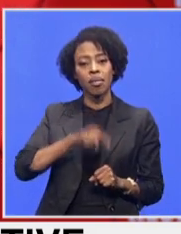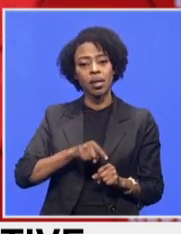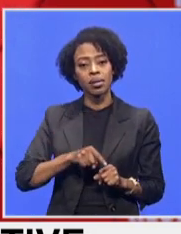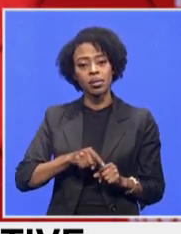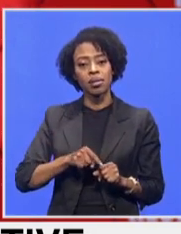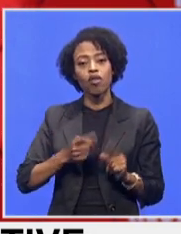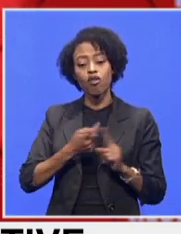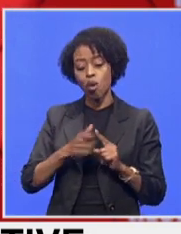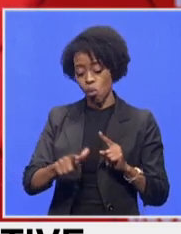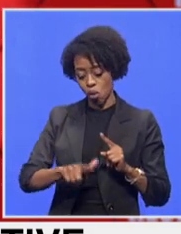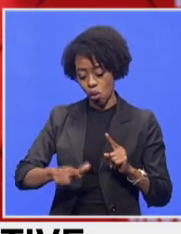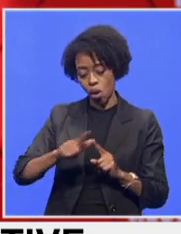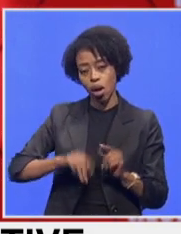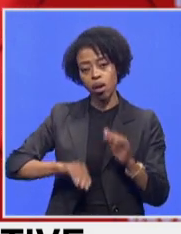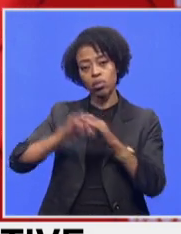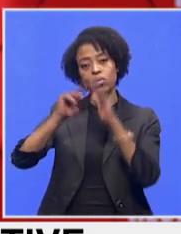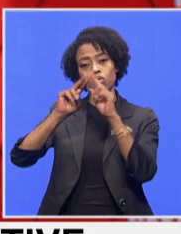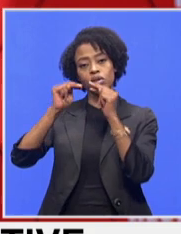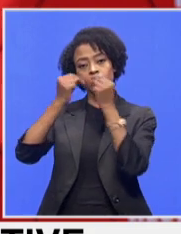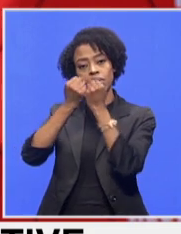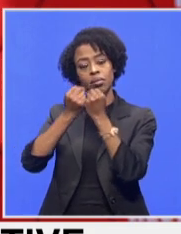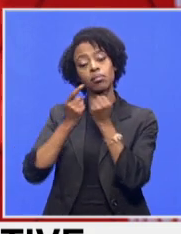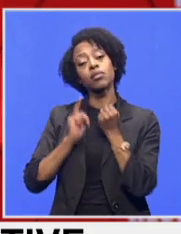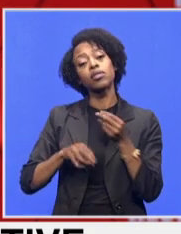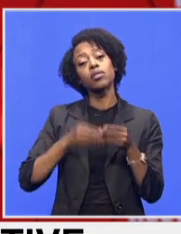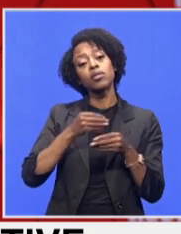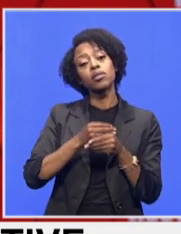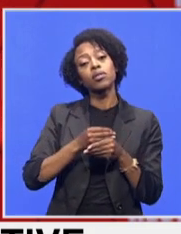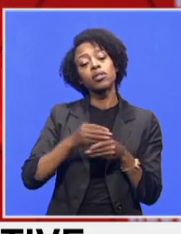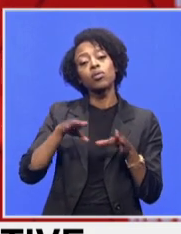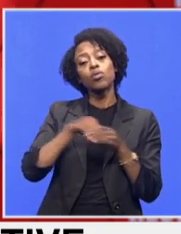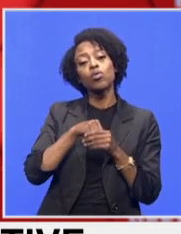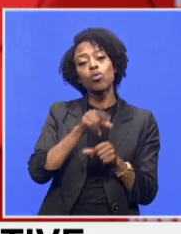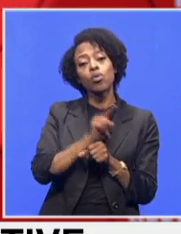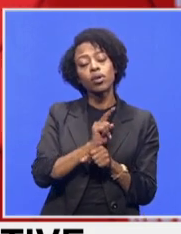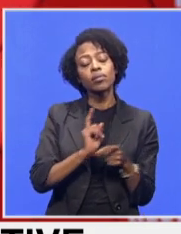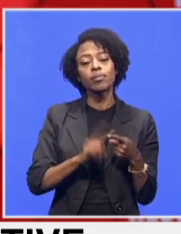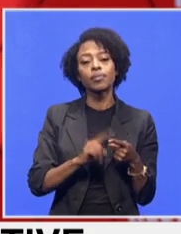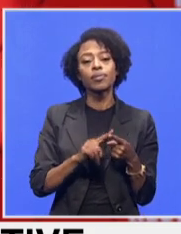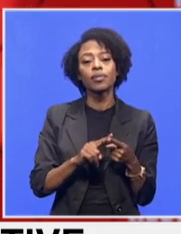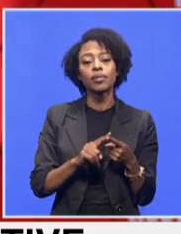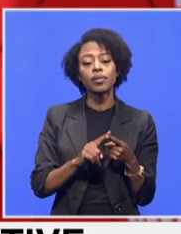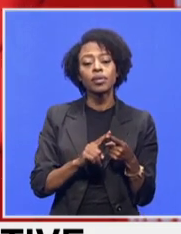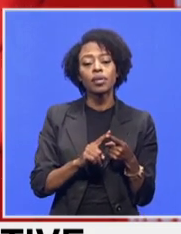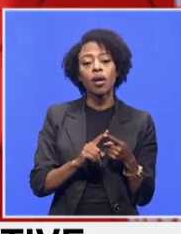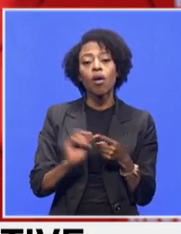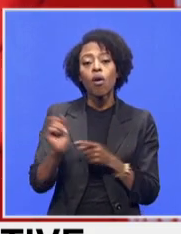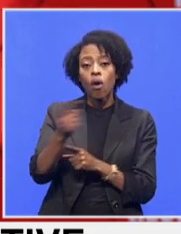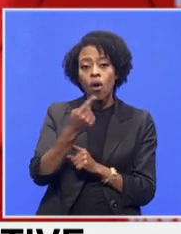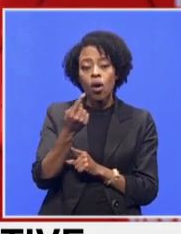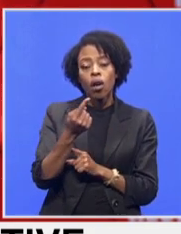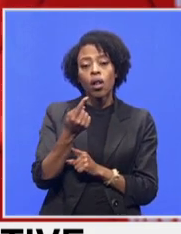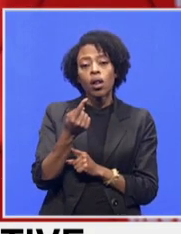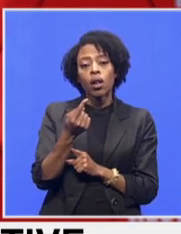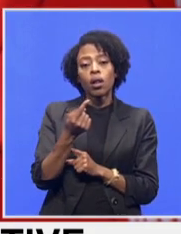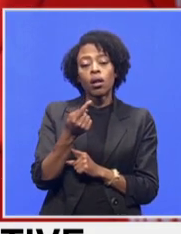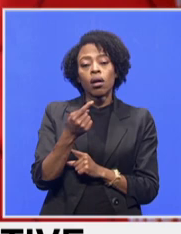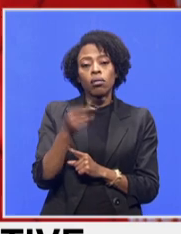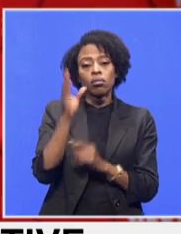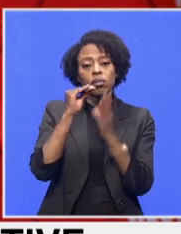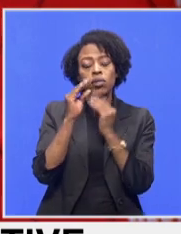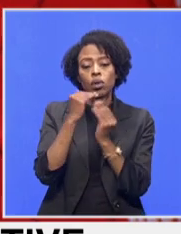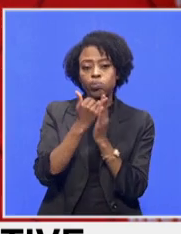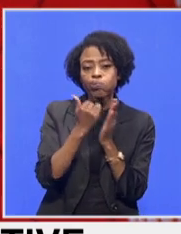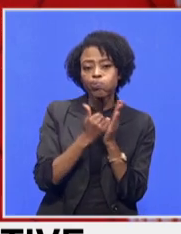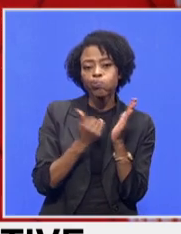up. This will include taking forward all of the directives contained